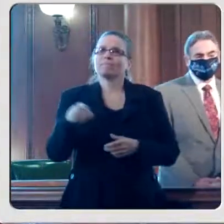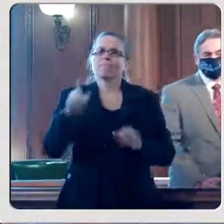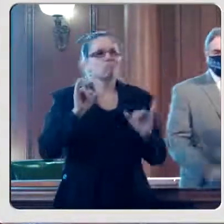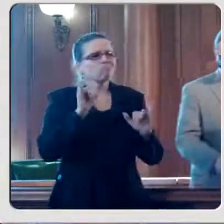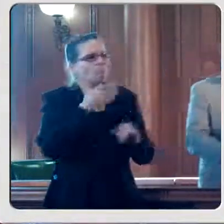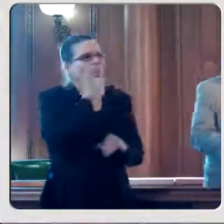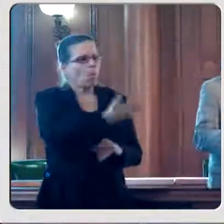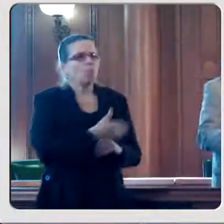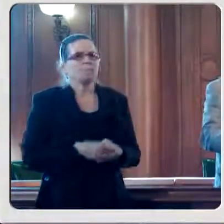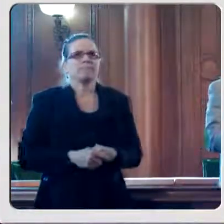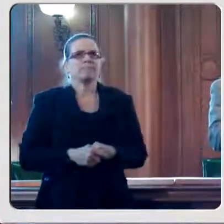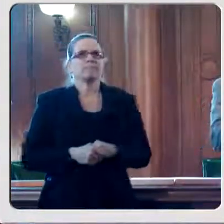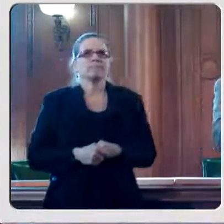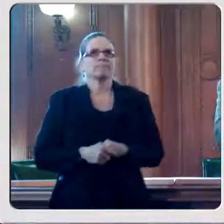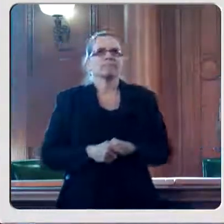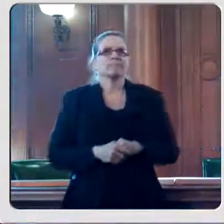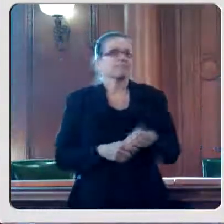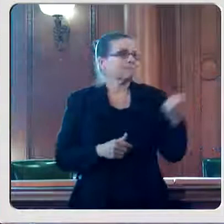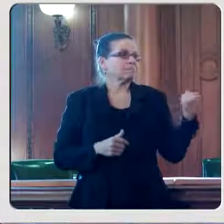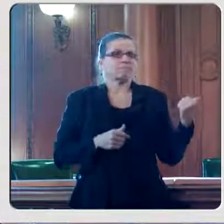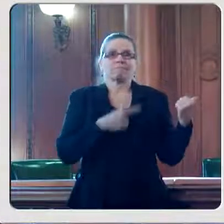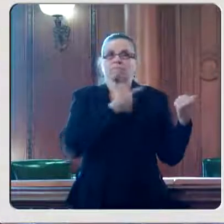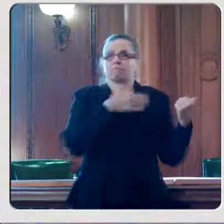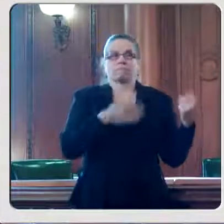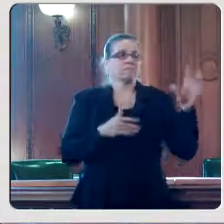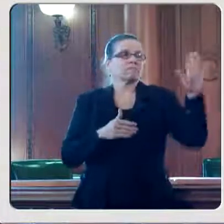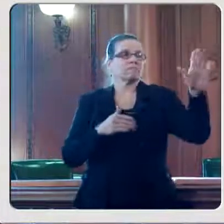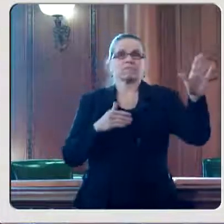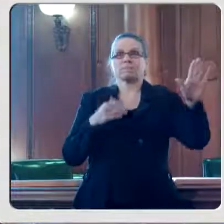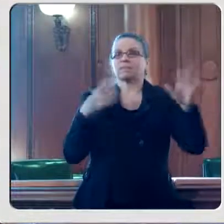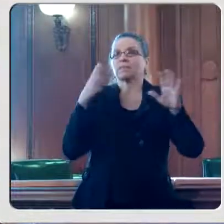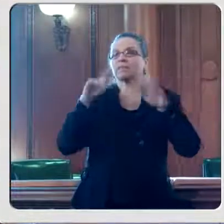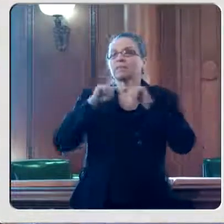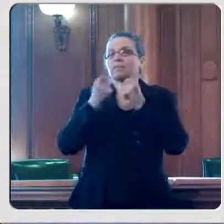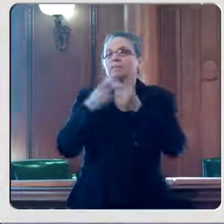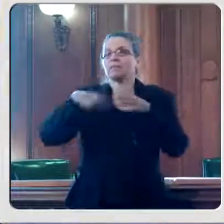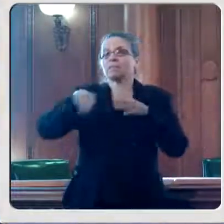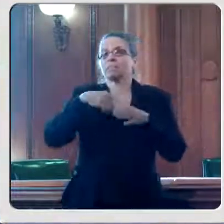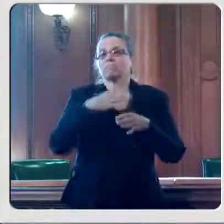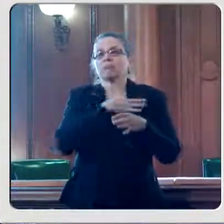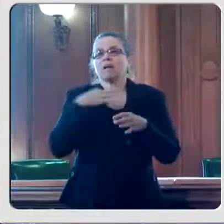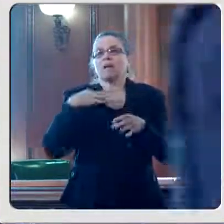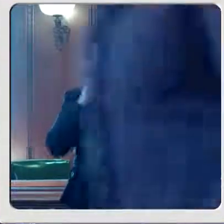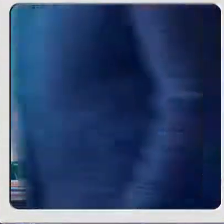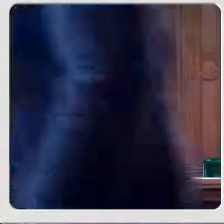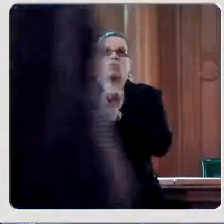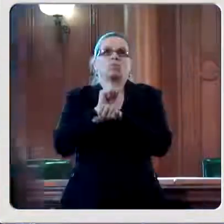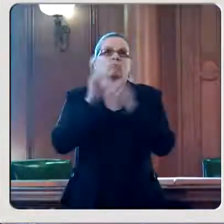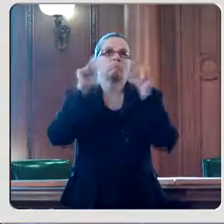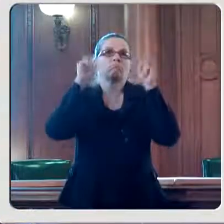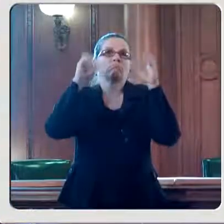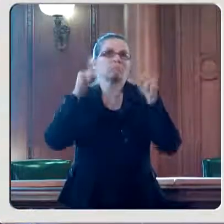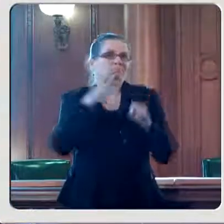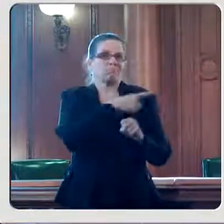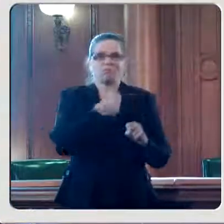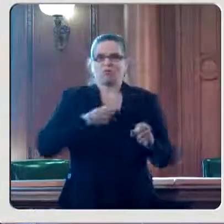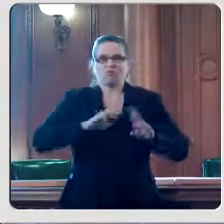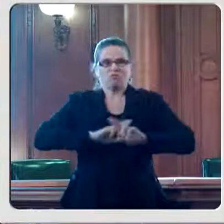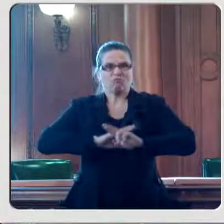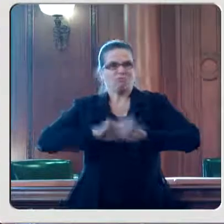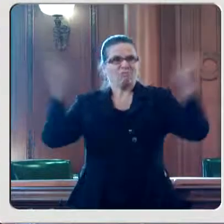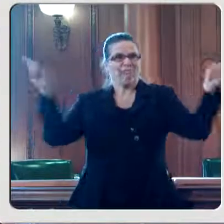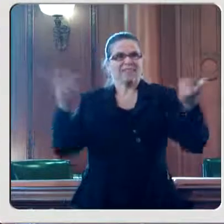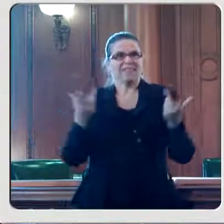Helen and team have done a great job. We're ready to roll, and I think we have a proven track record. I have